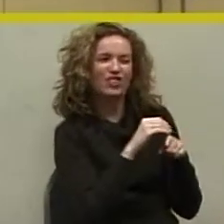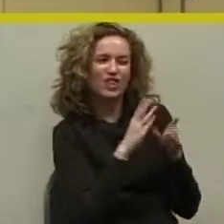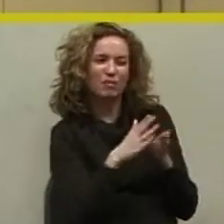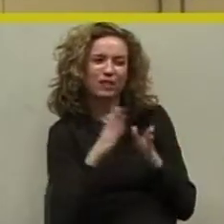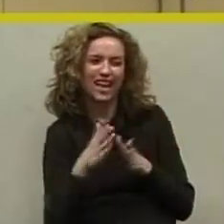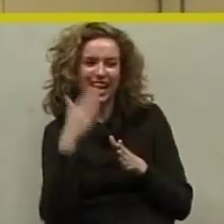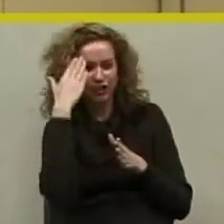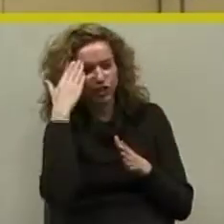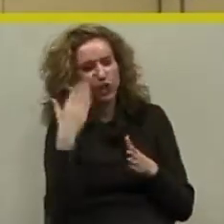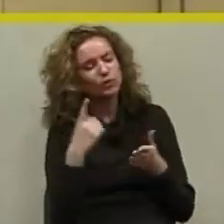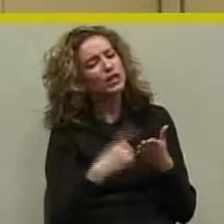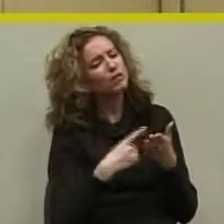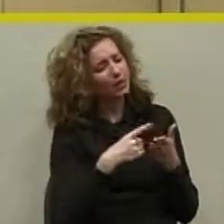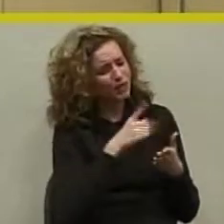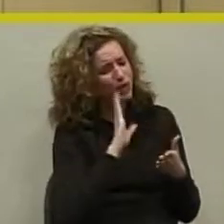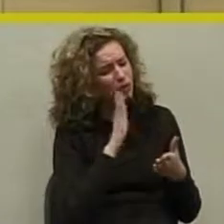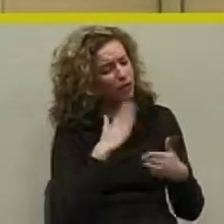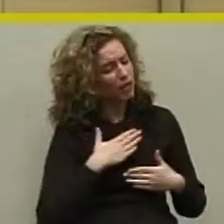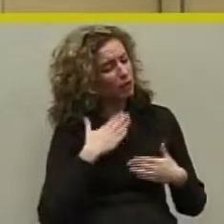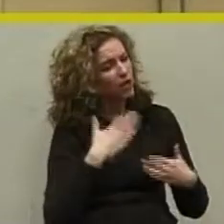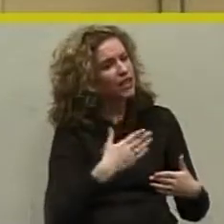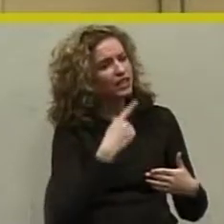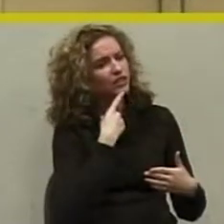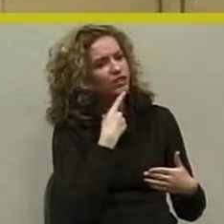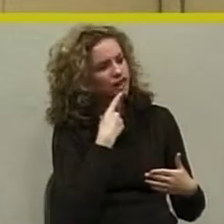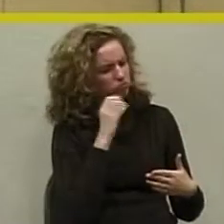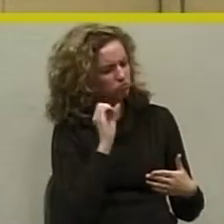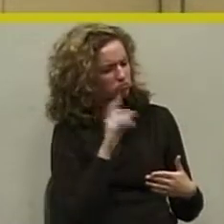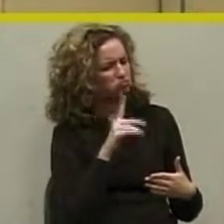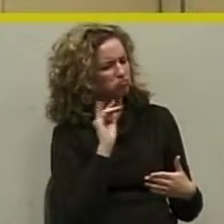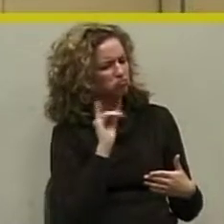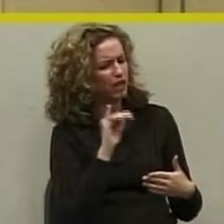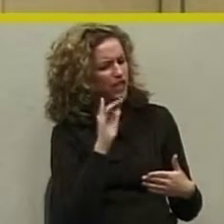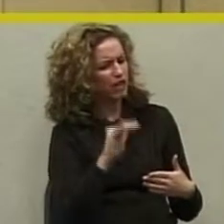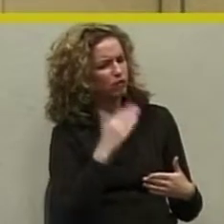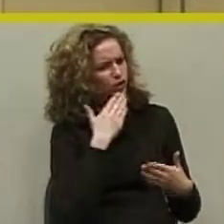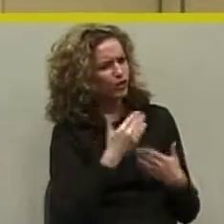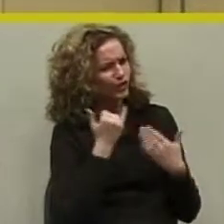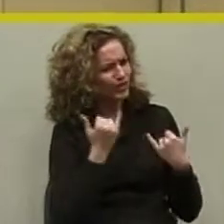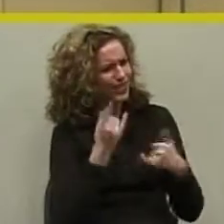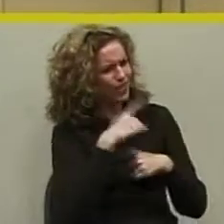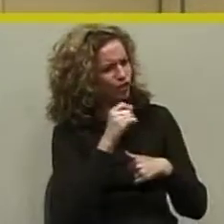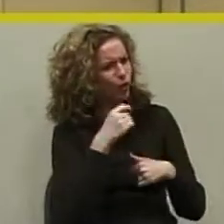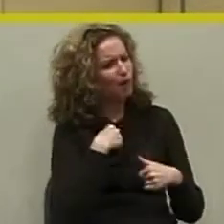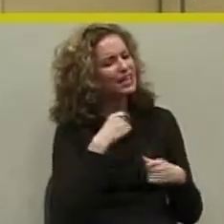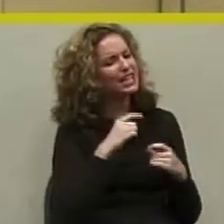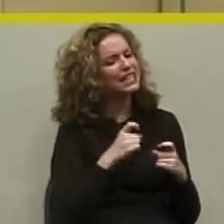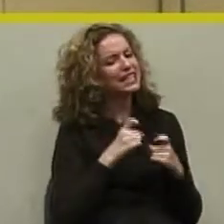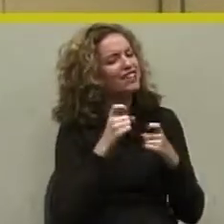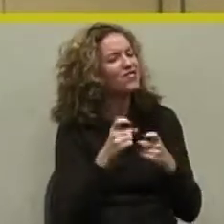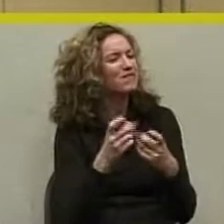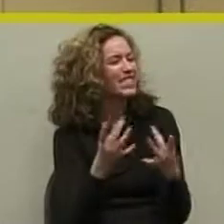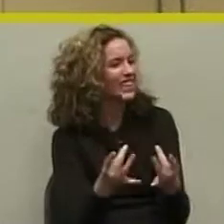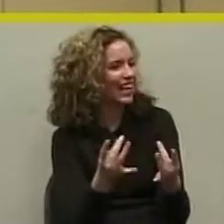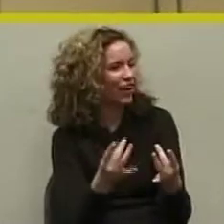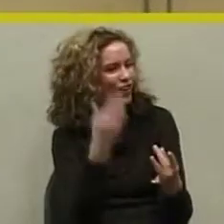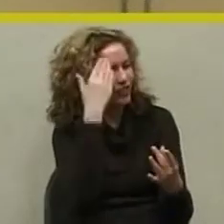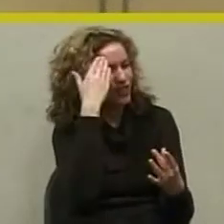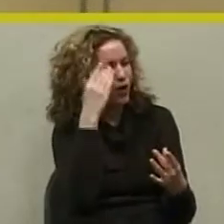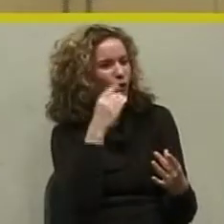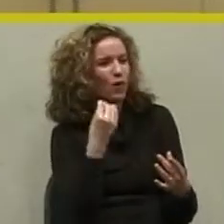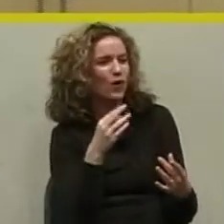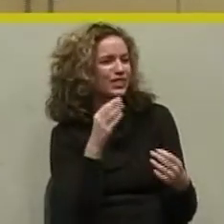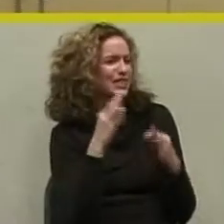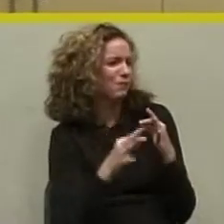who's willing to do something. Like, if the kid had a good ride, I'm going to, I'll give him a sticker on the way out of the bus and it means something great in terms of what's going on. But